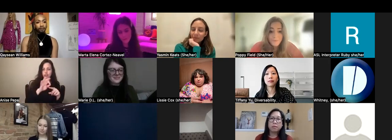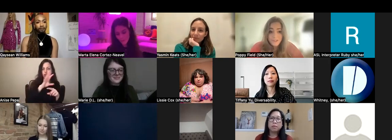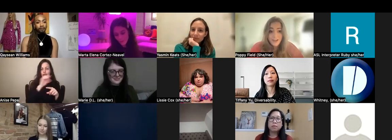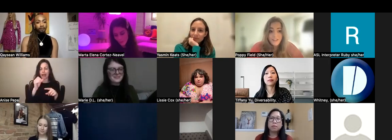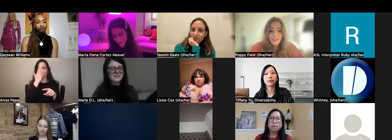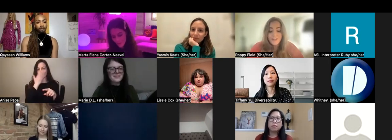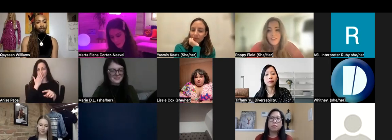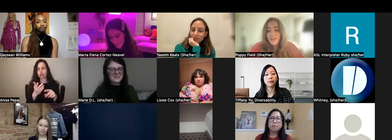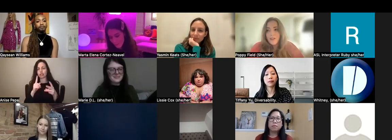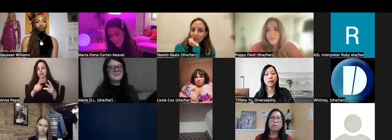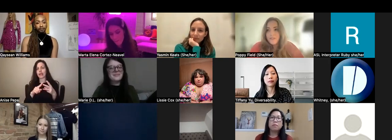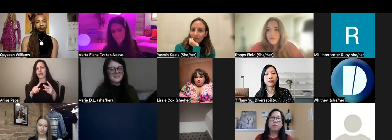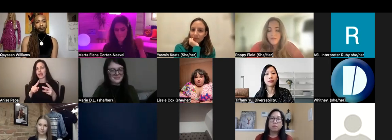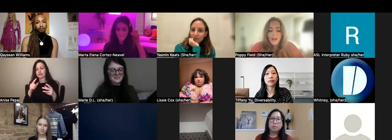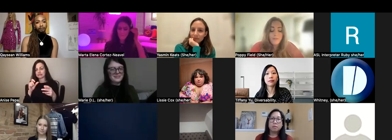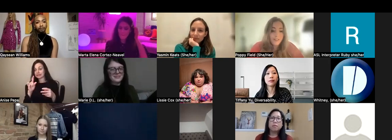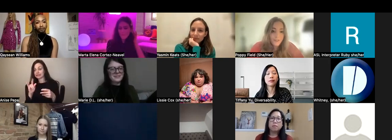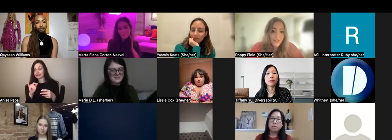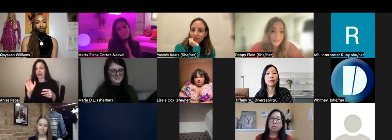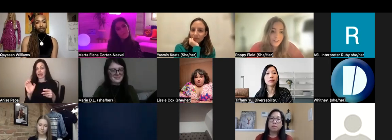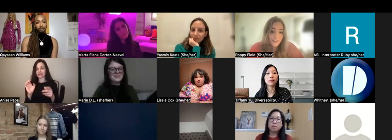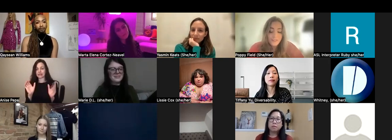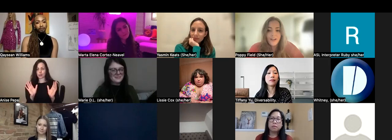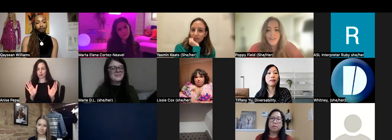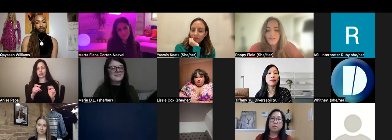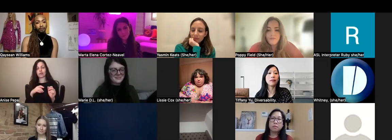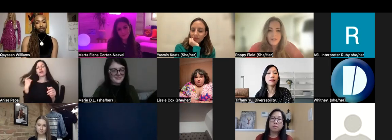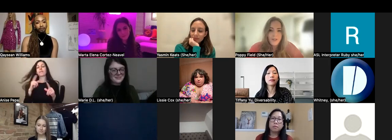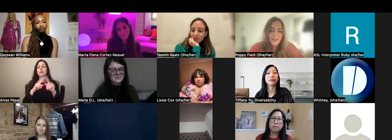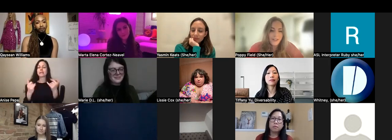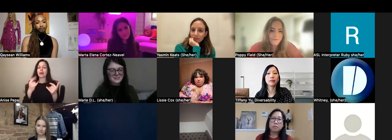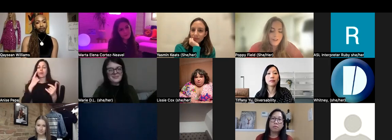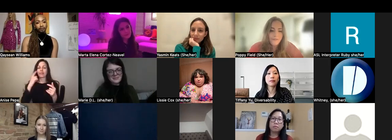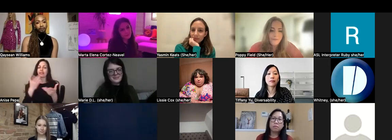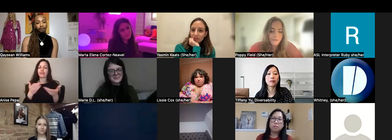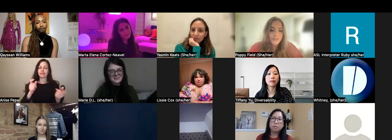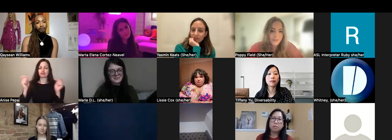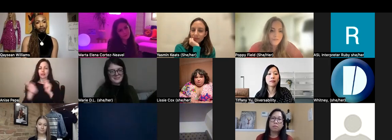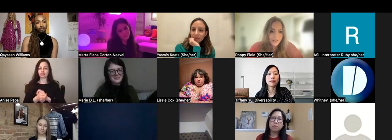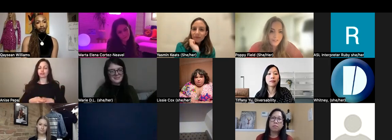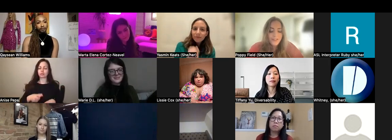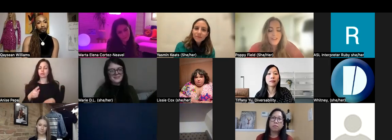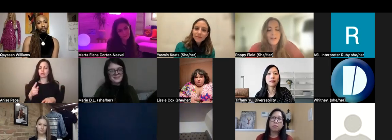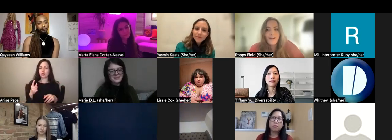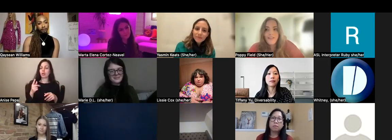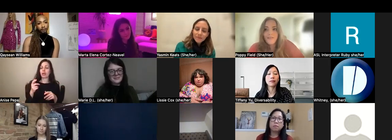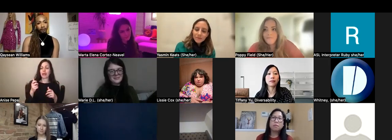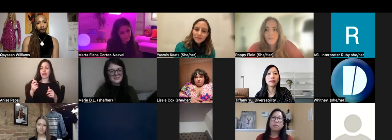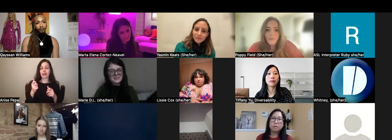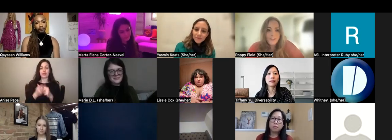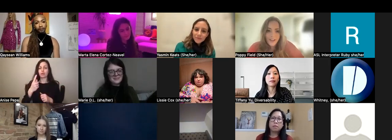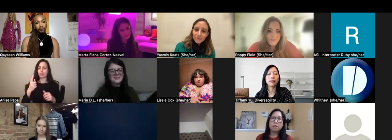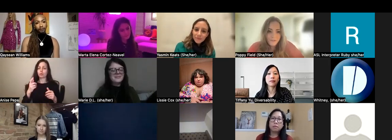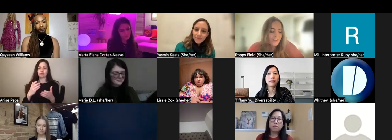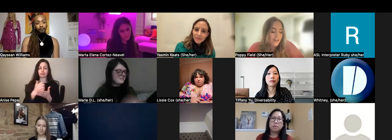fashionable and be stylish. And obviously, I believe the tide is turning. I think we're really making effort. Everyone deserves style. It's